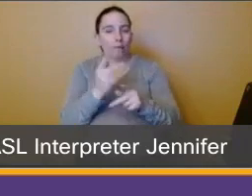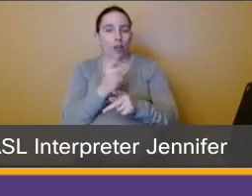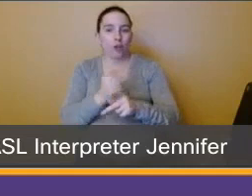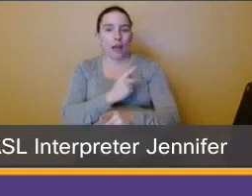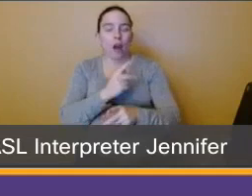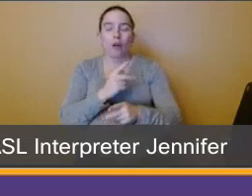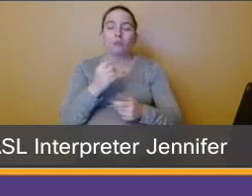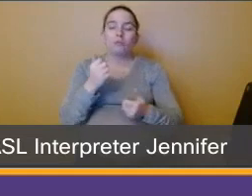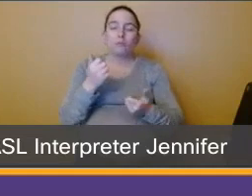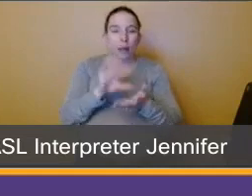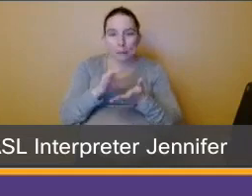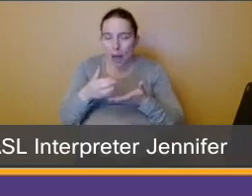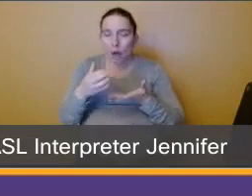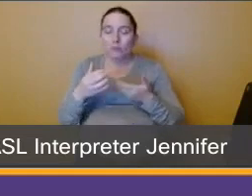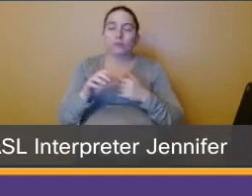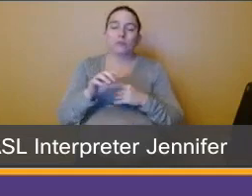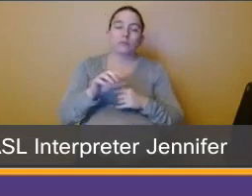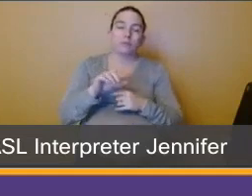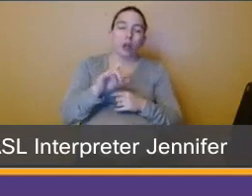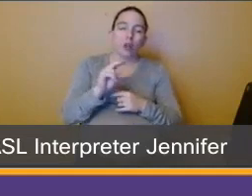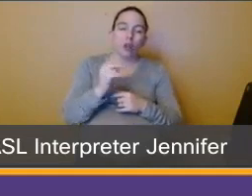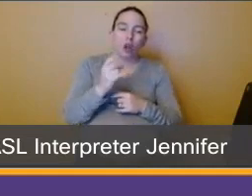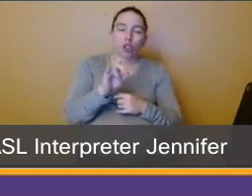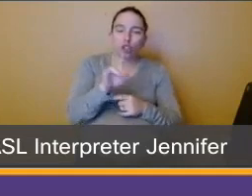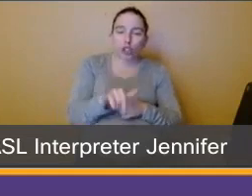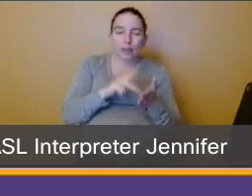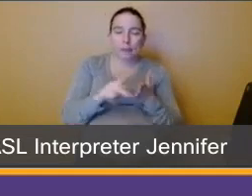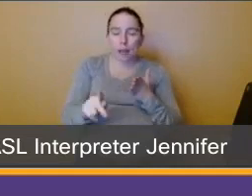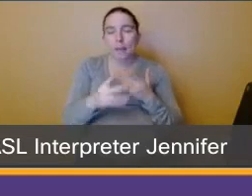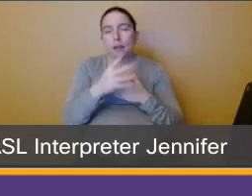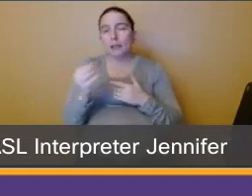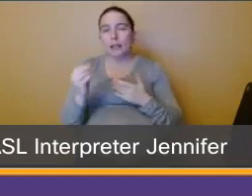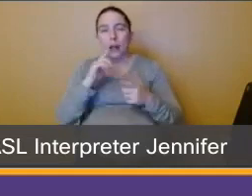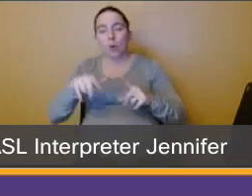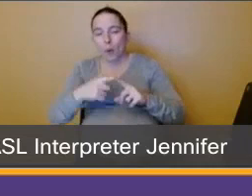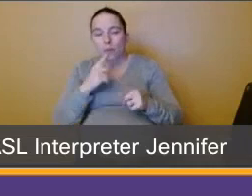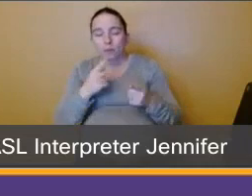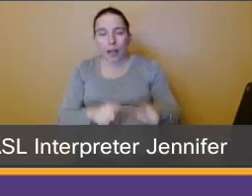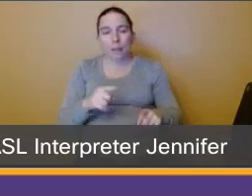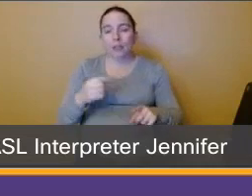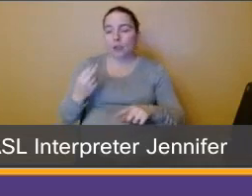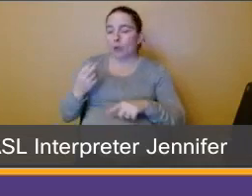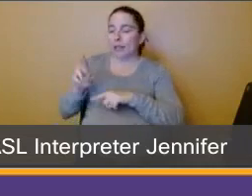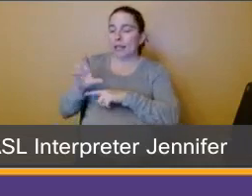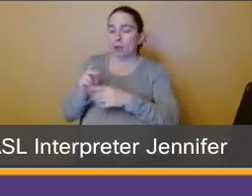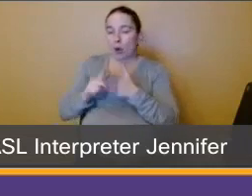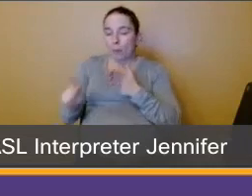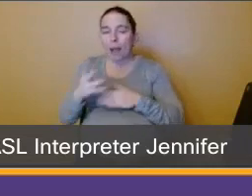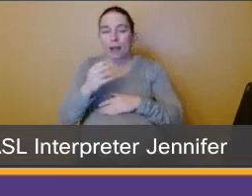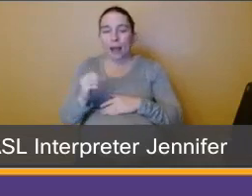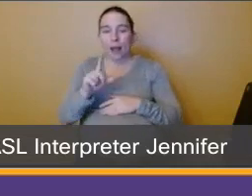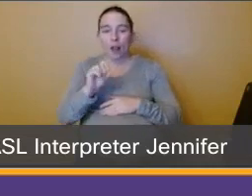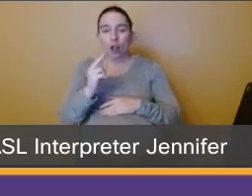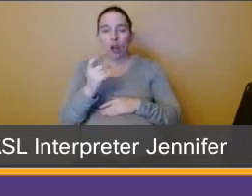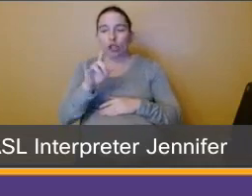before, of the longevity payments. And so those, the Heroes Pay and the longevity payments should be some of the first